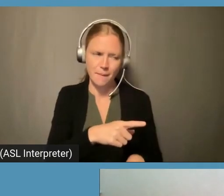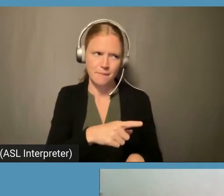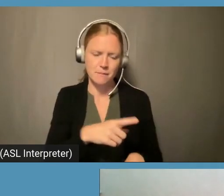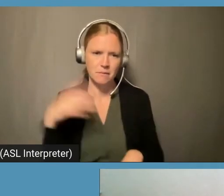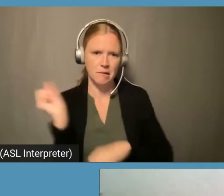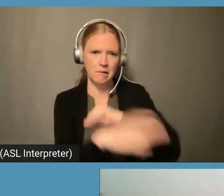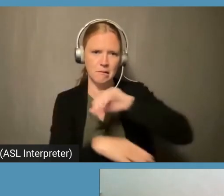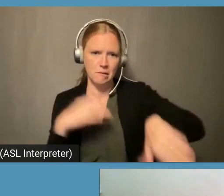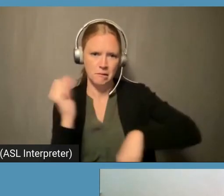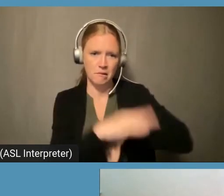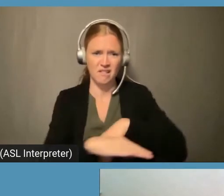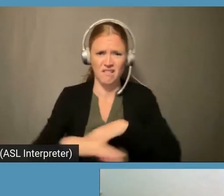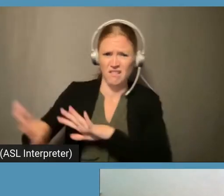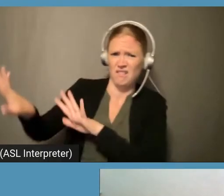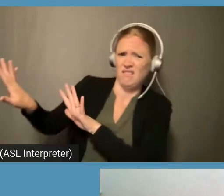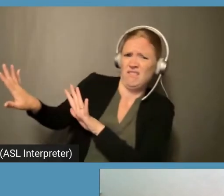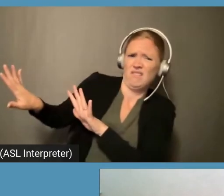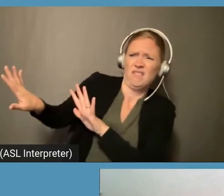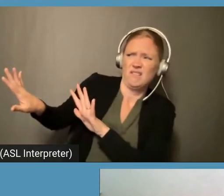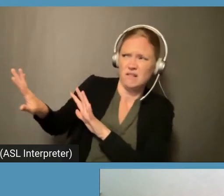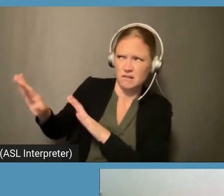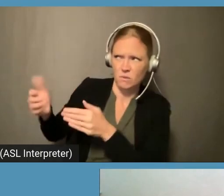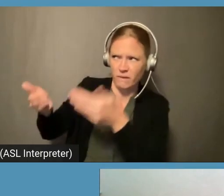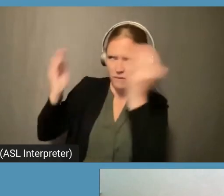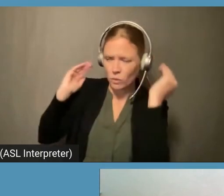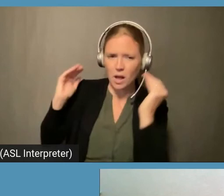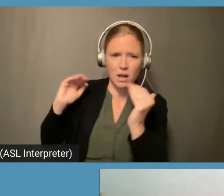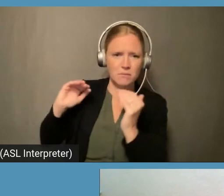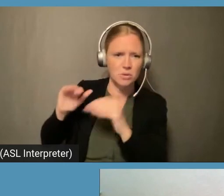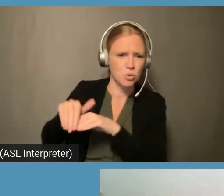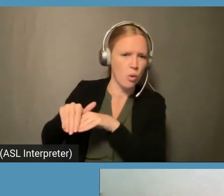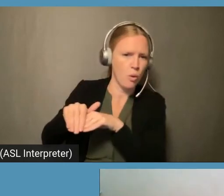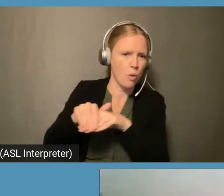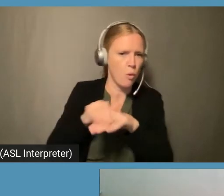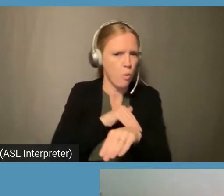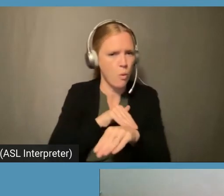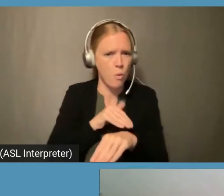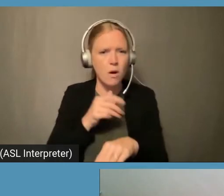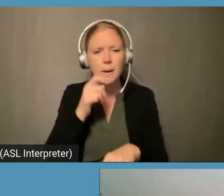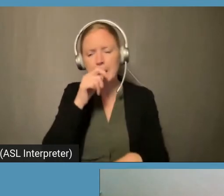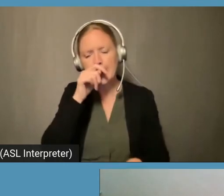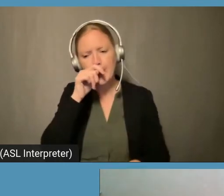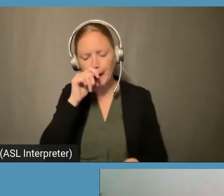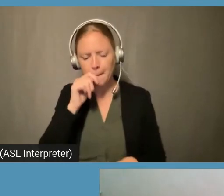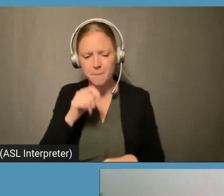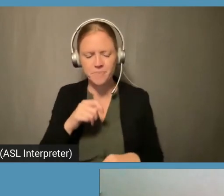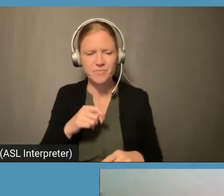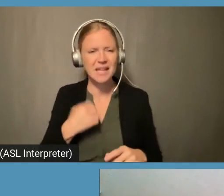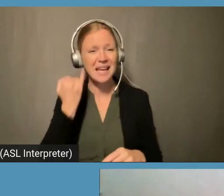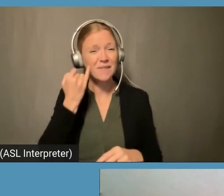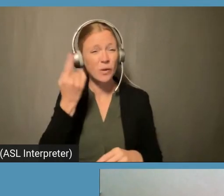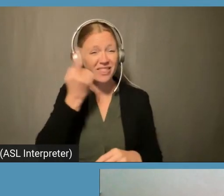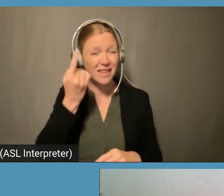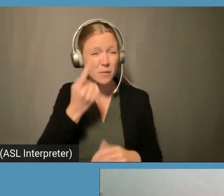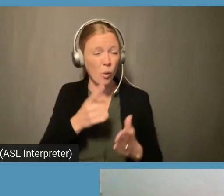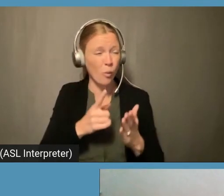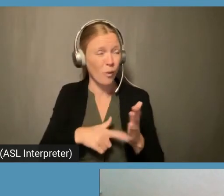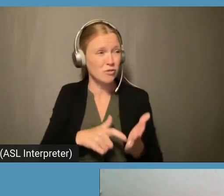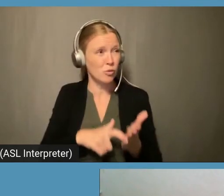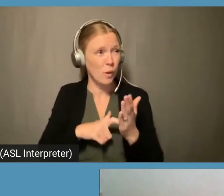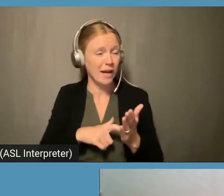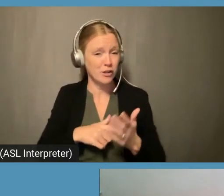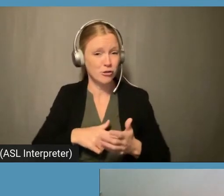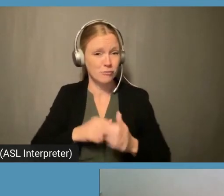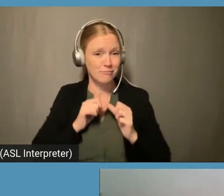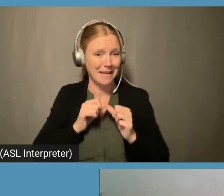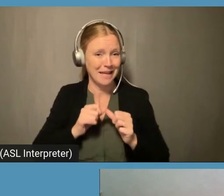But when you're thinking about all the different things that might need to happen in order to maintain a website, lots of